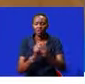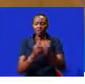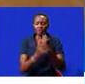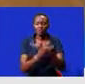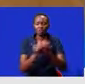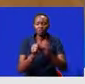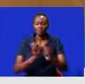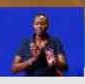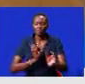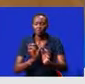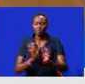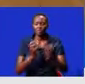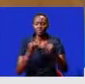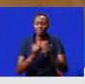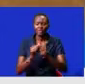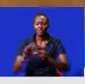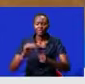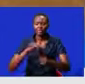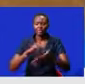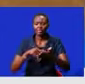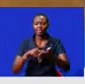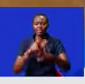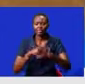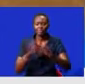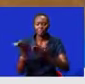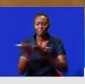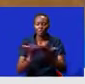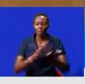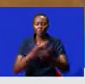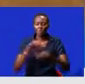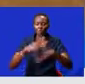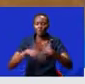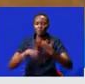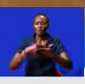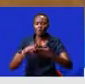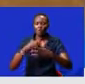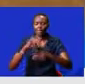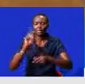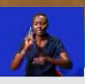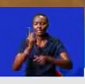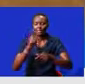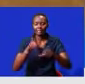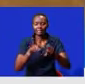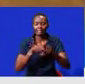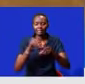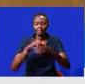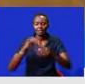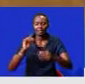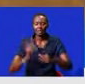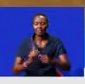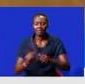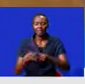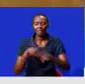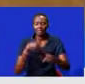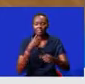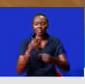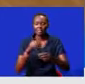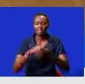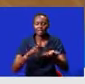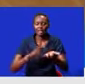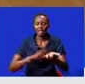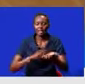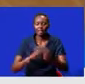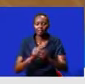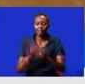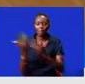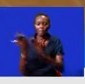first, I take this opportunity to warmly welcome you all to Kenya and to Nairobi. As we say in Kiswahili,